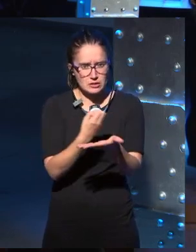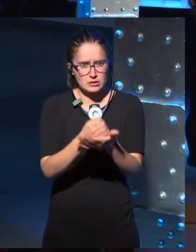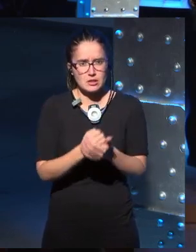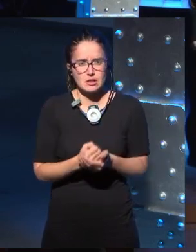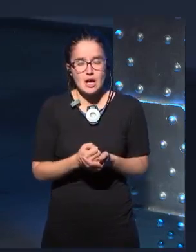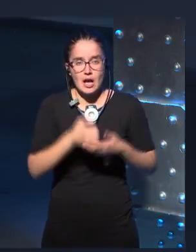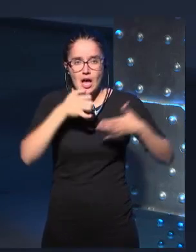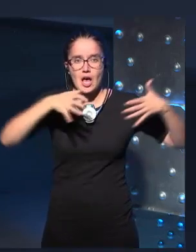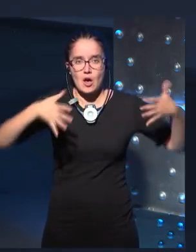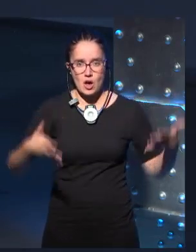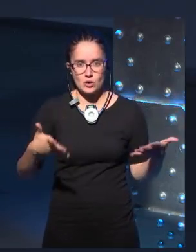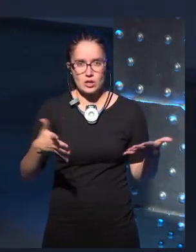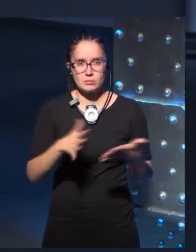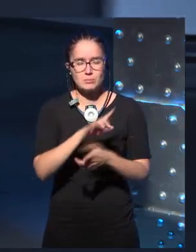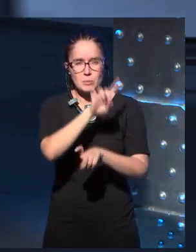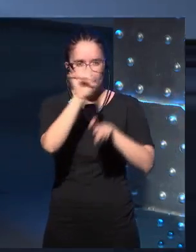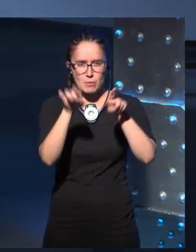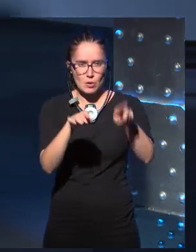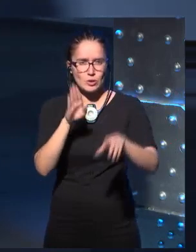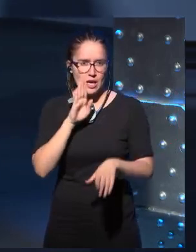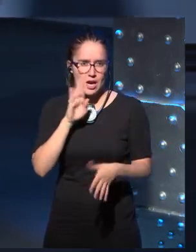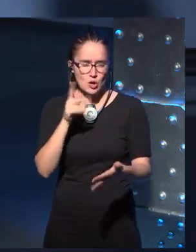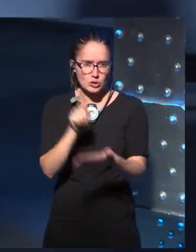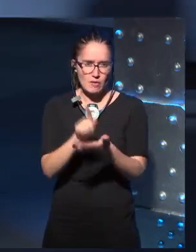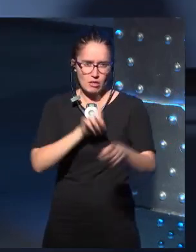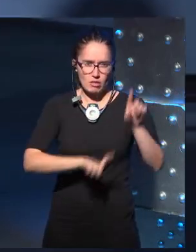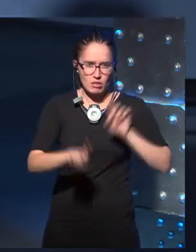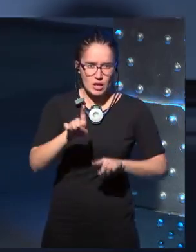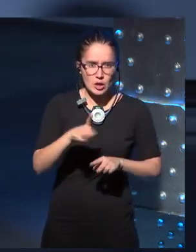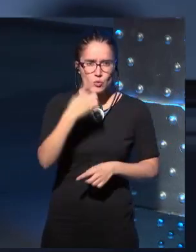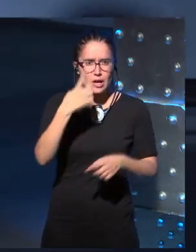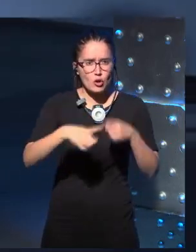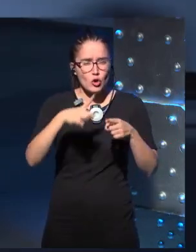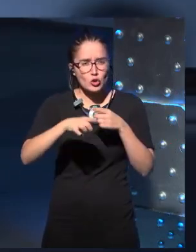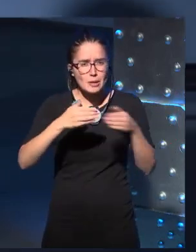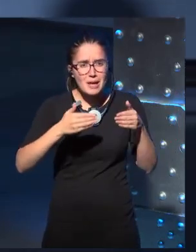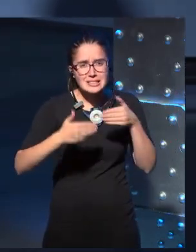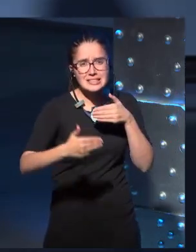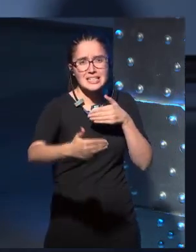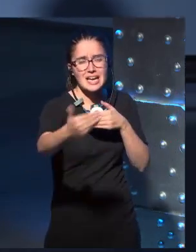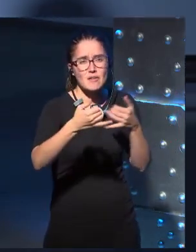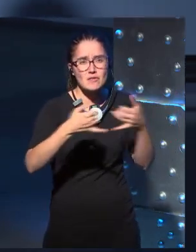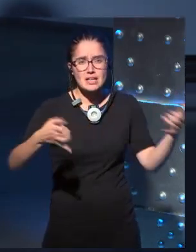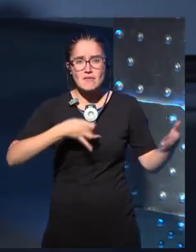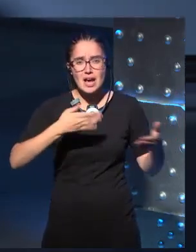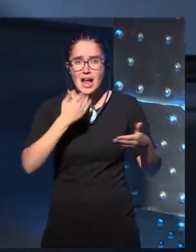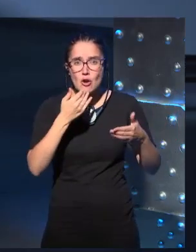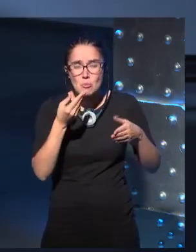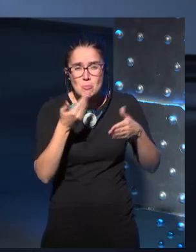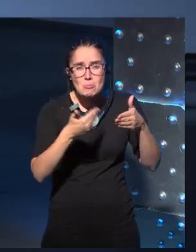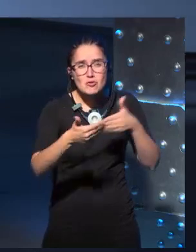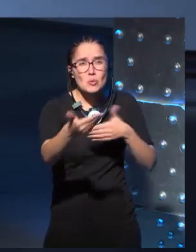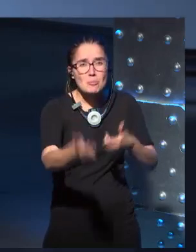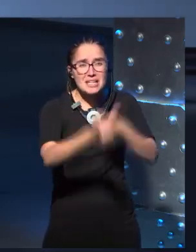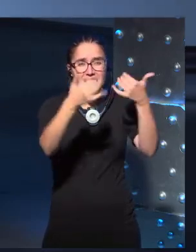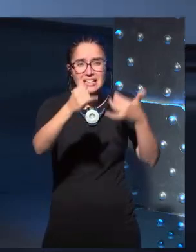Now, let's go back to the question we had before. Is there something beyond the Milky Way in space? Again, most of our ancestors, since the beginning